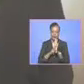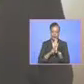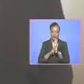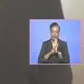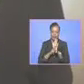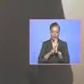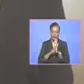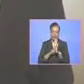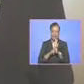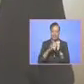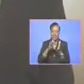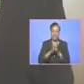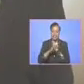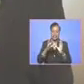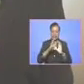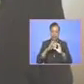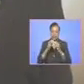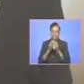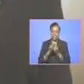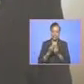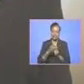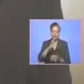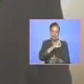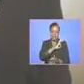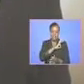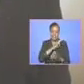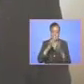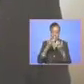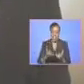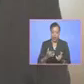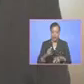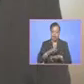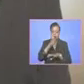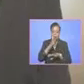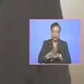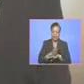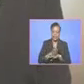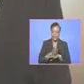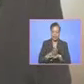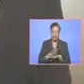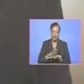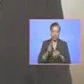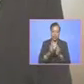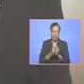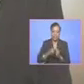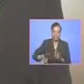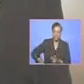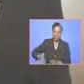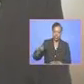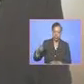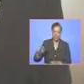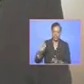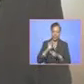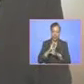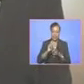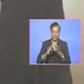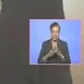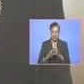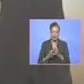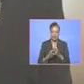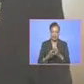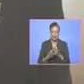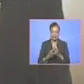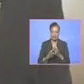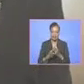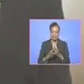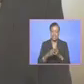And Clint, as Commissioner Ferguson is now in possession of his instruments of appointment and the Commissioner's sword, his work has already begun. And we here at ZNS